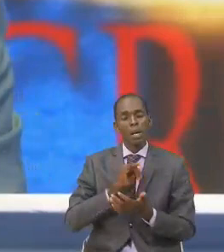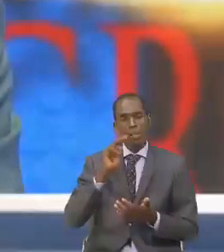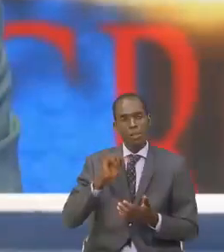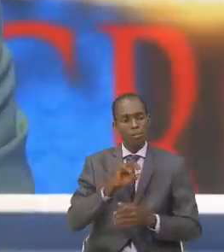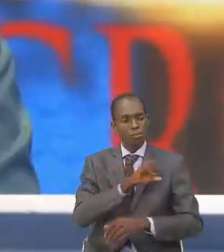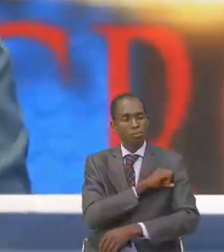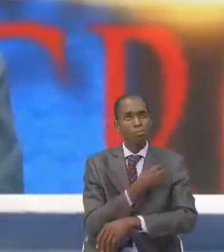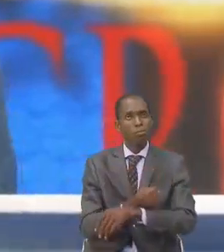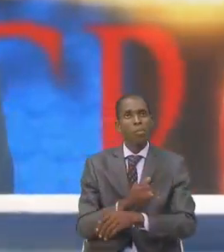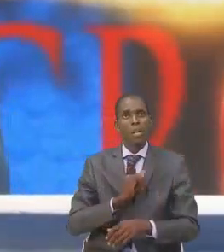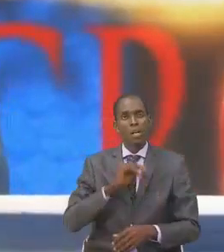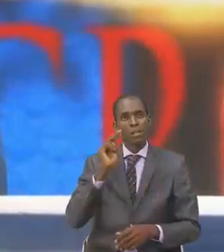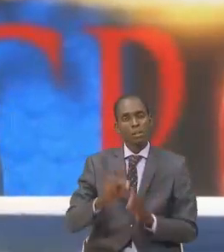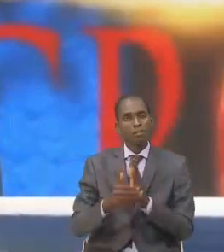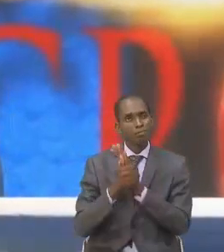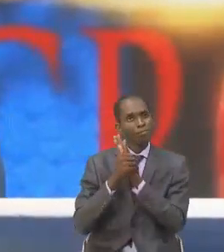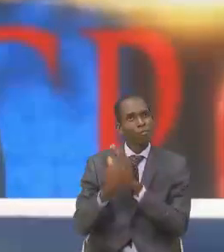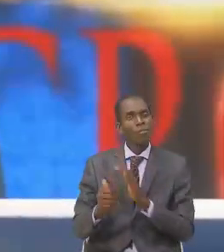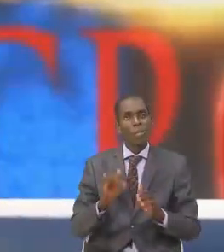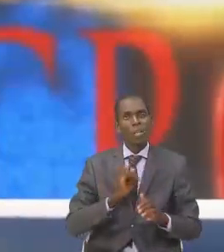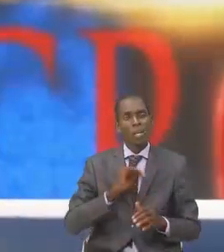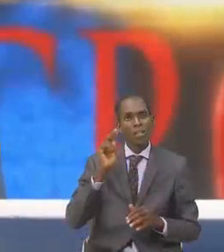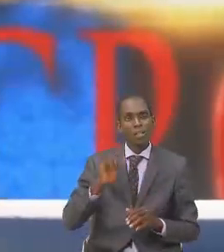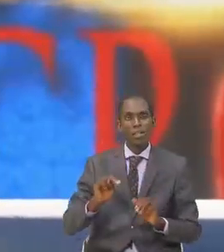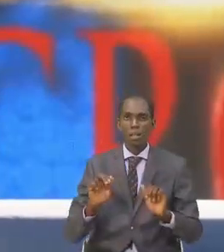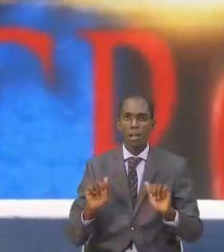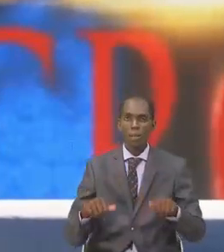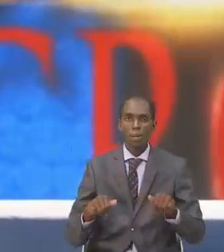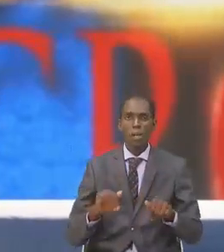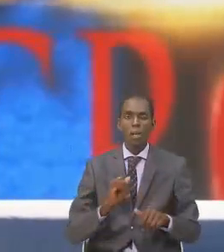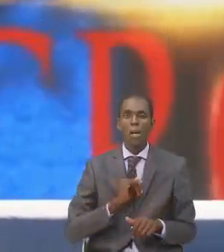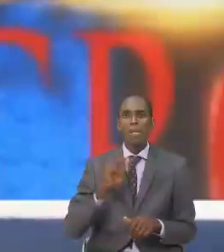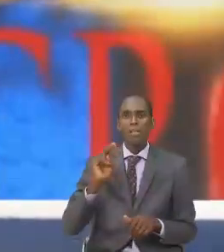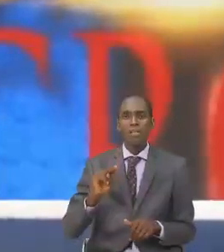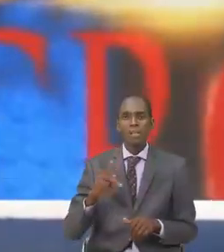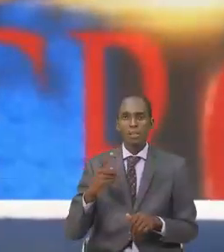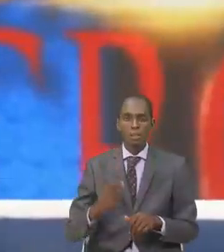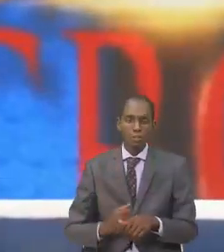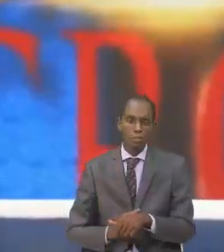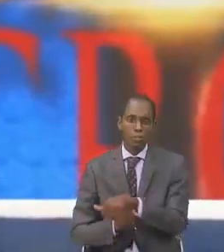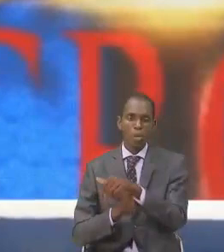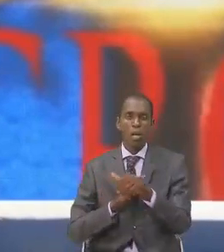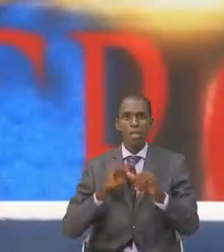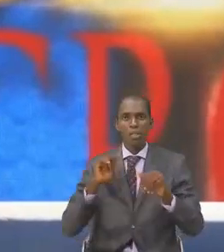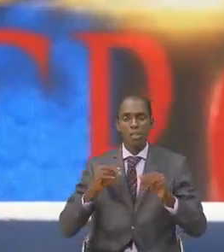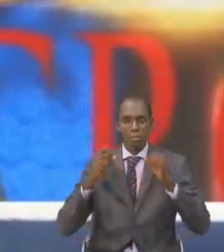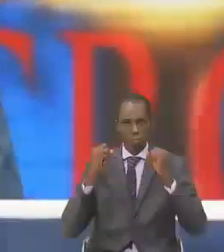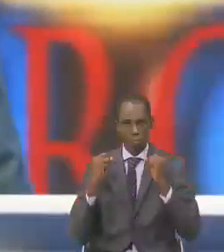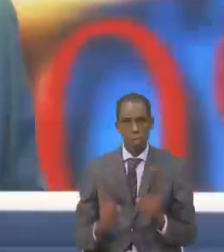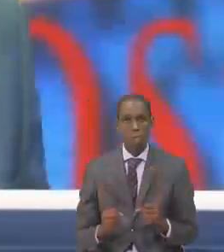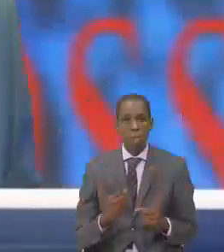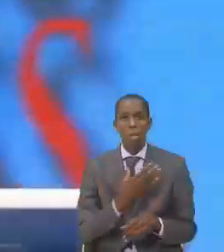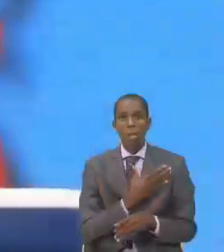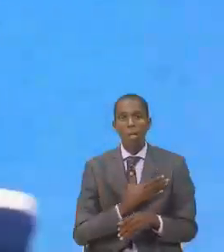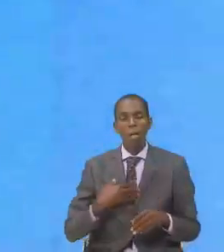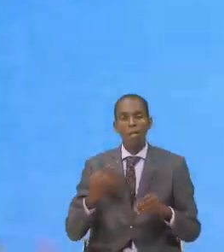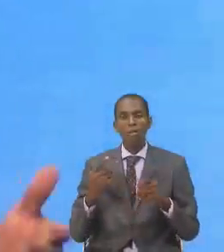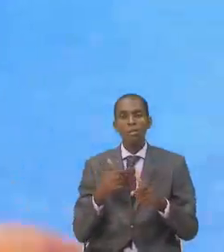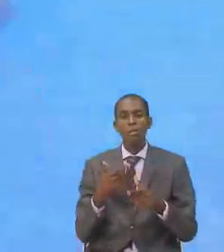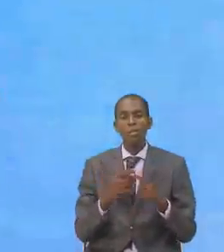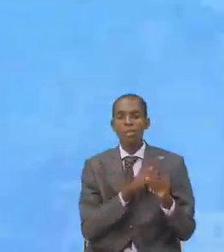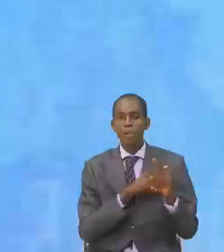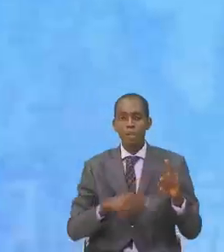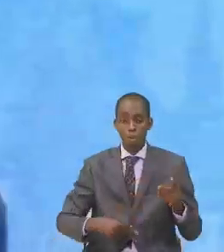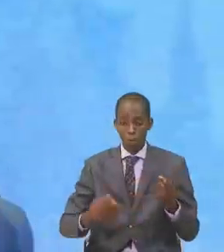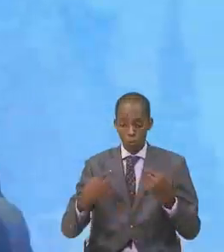here I am. I need help, I need strength, I need skill, I need ability, I need enablement,